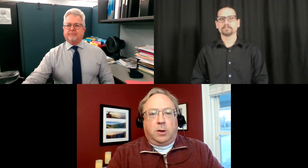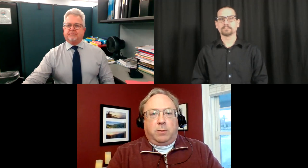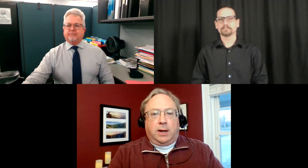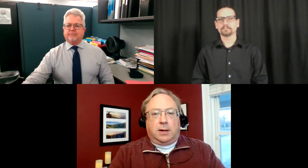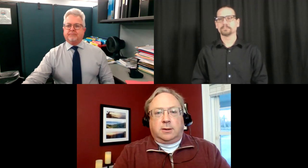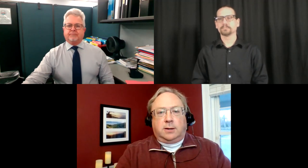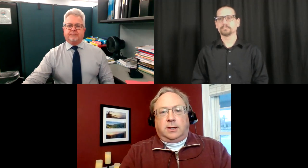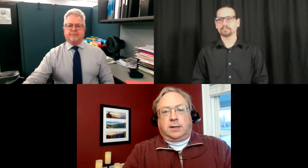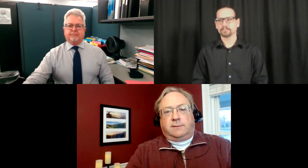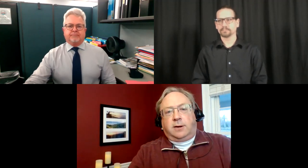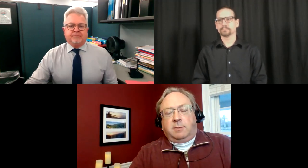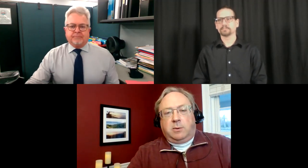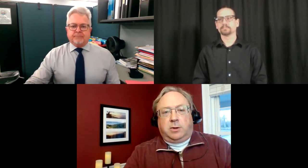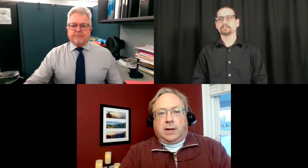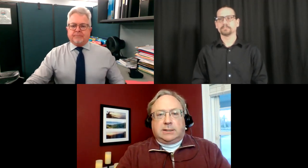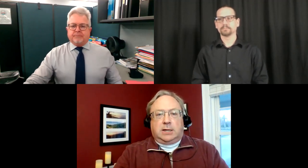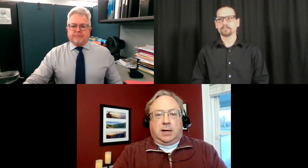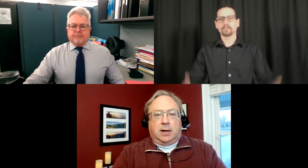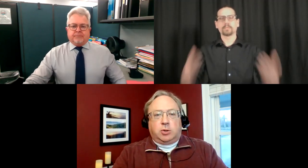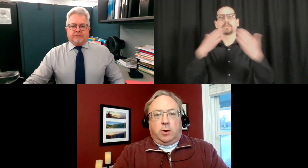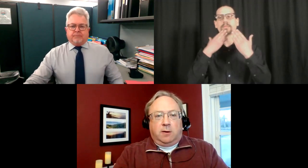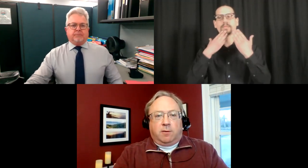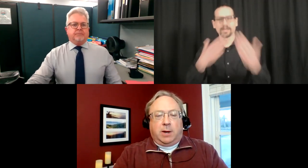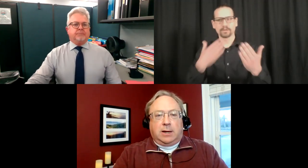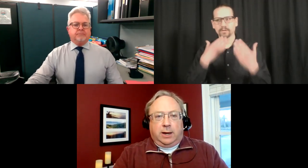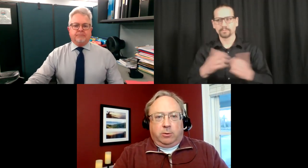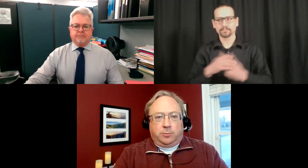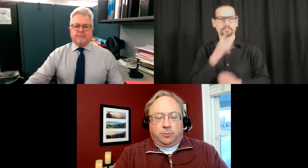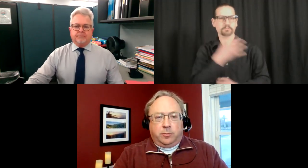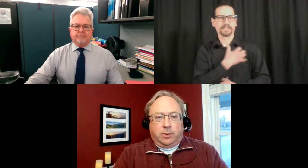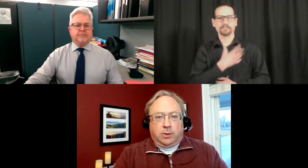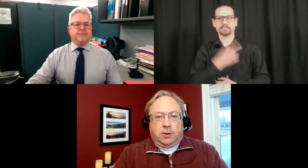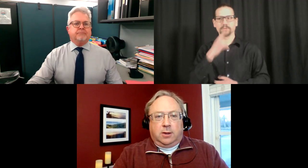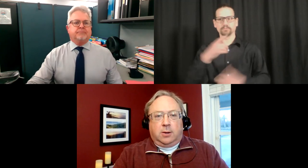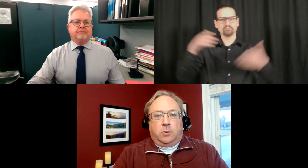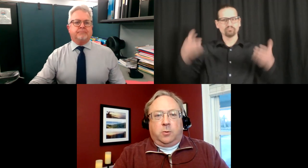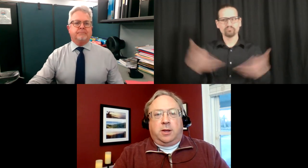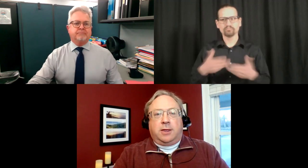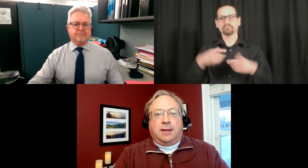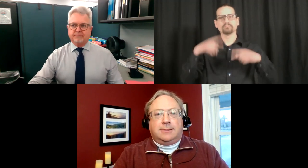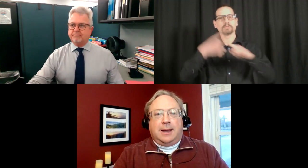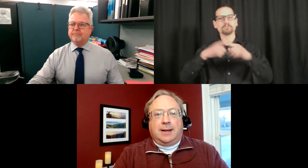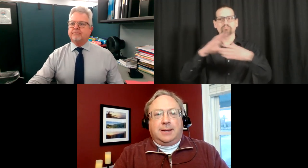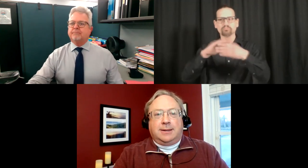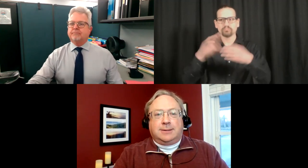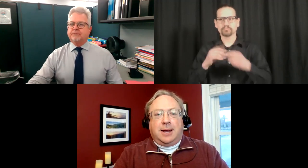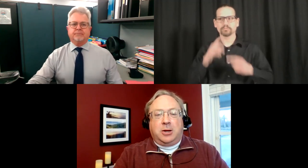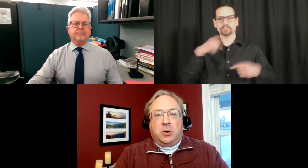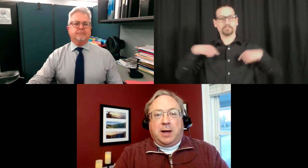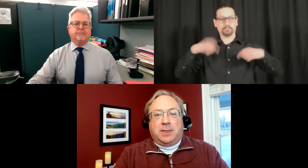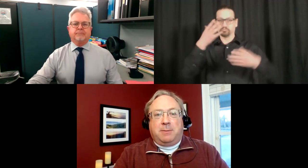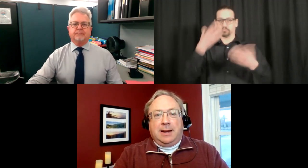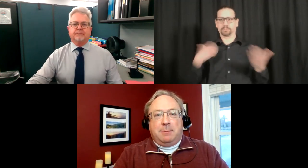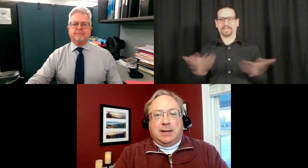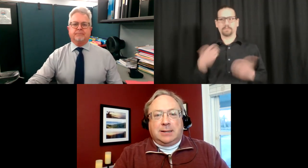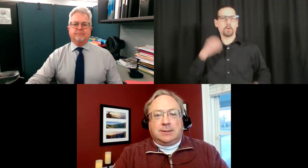Well, thank you, Mike. It's fun to be with you guys tonight. And I'm joining you from my dining room. One of the things that is kind